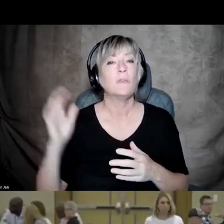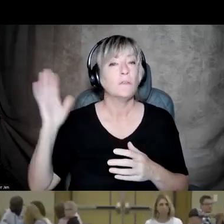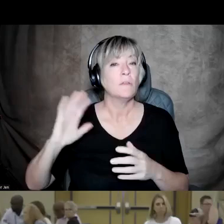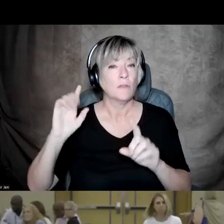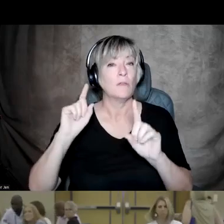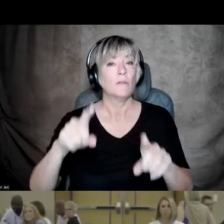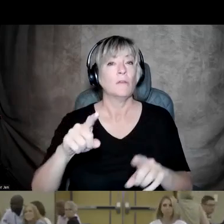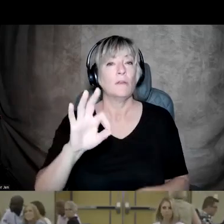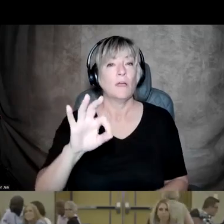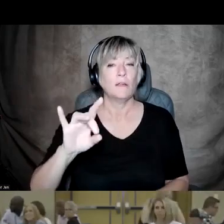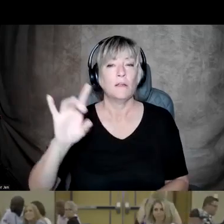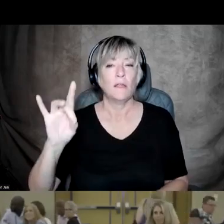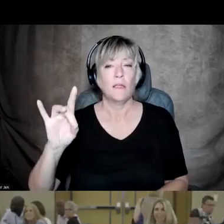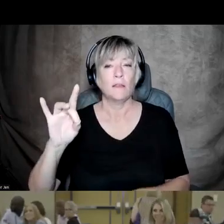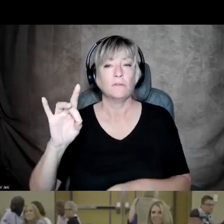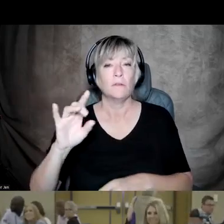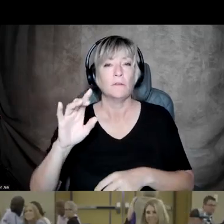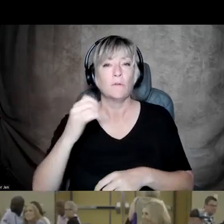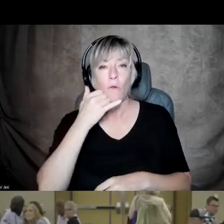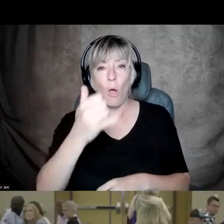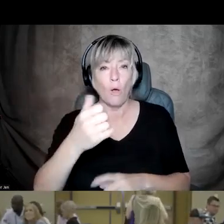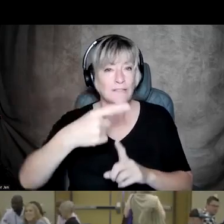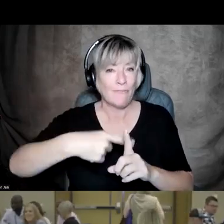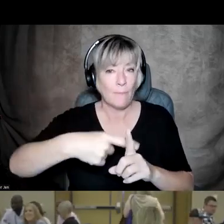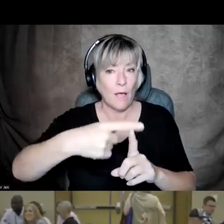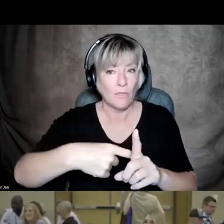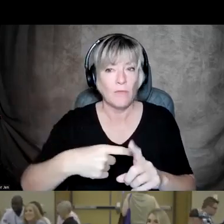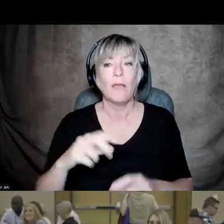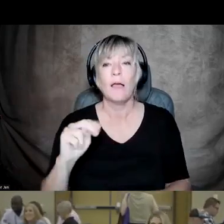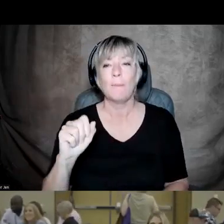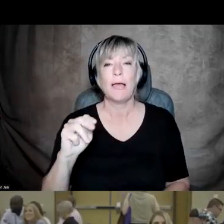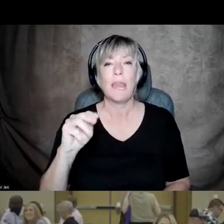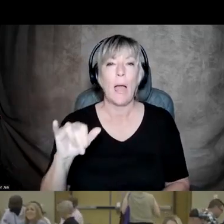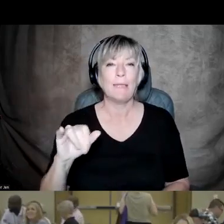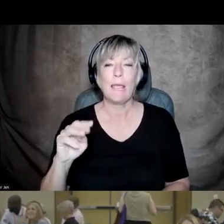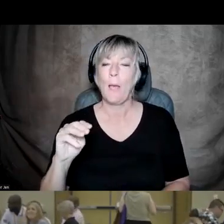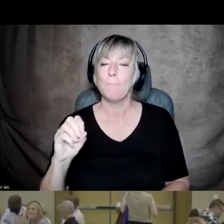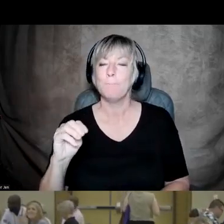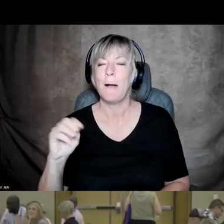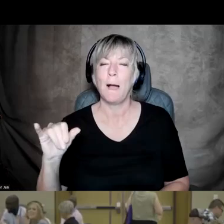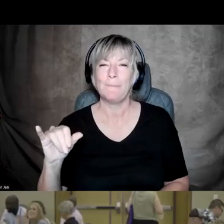the 988 calls every month, and I'm a NAMI mommy.